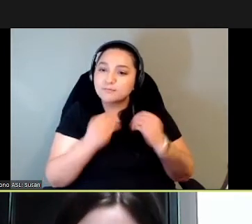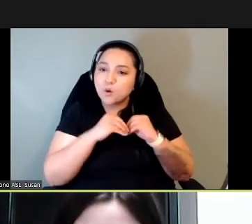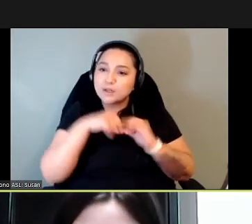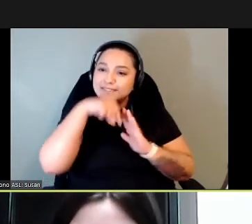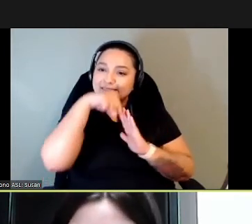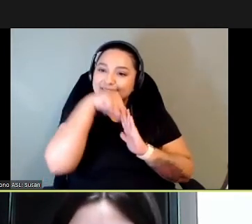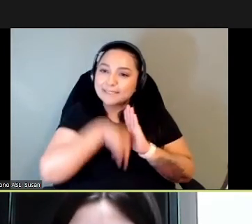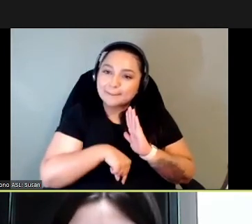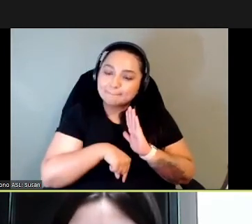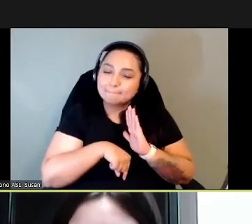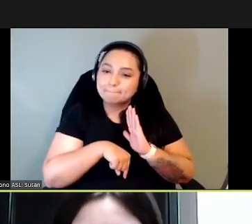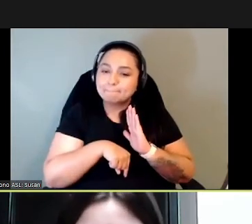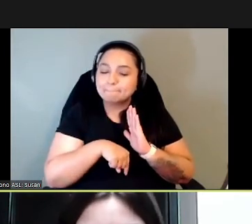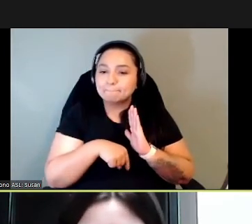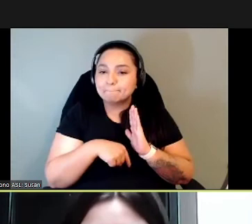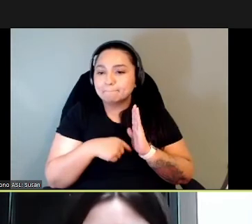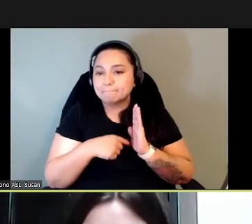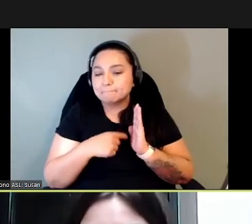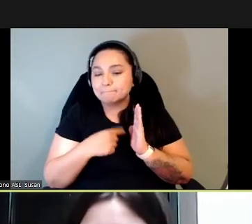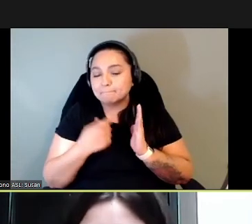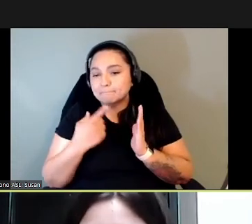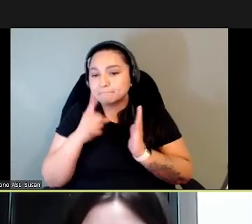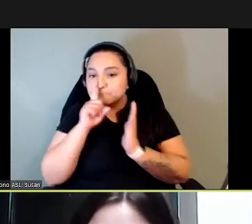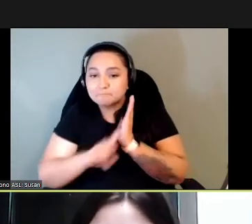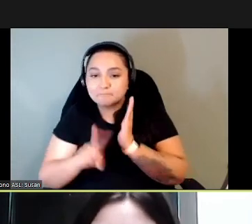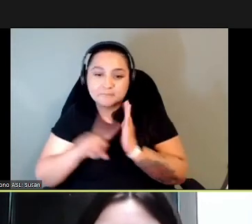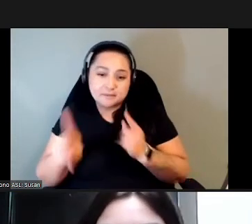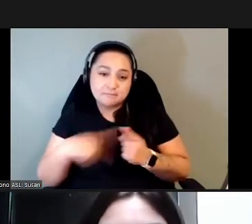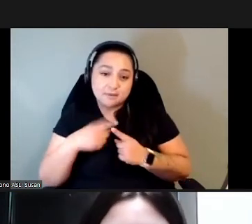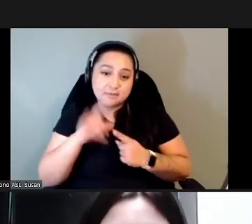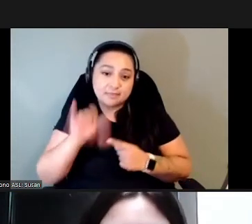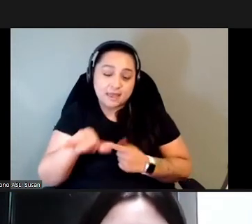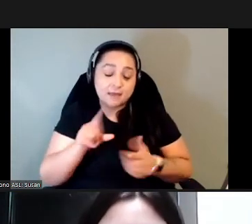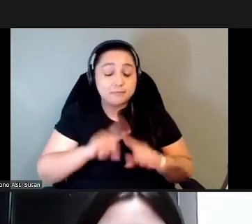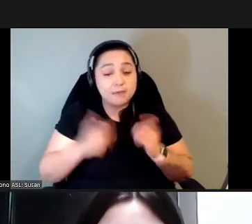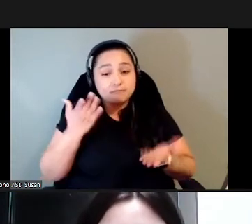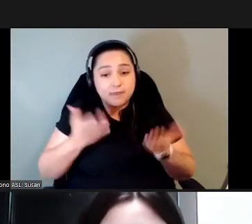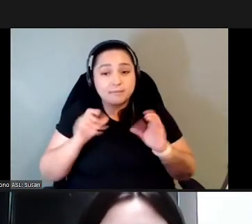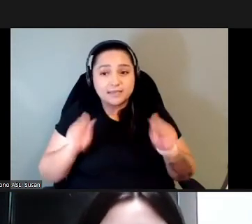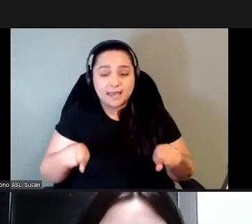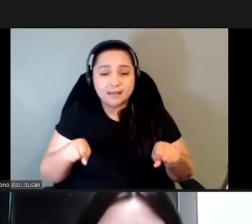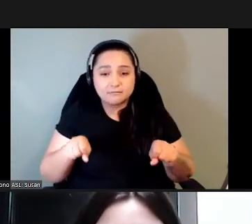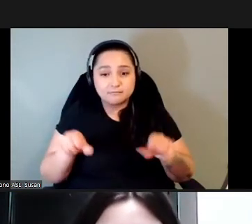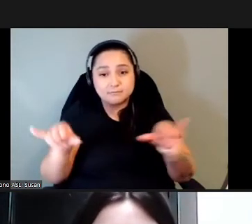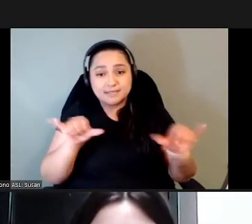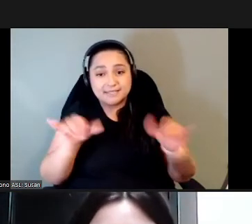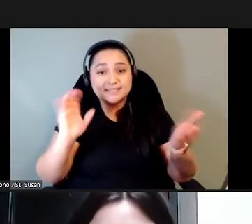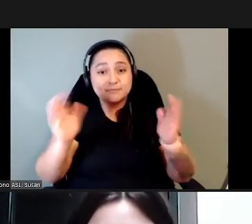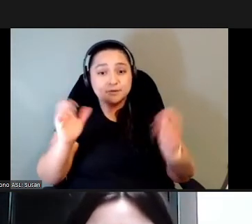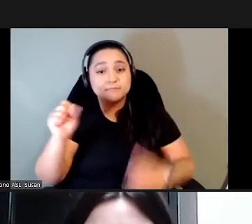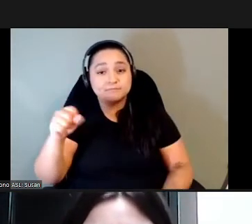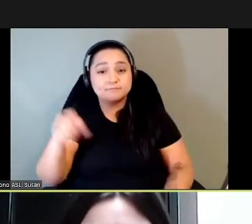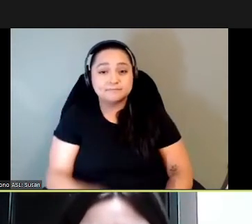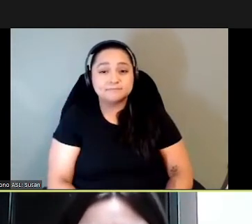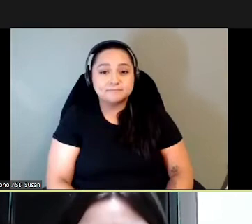a deeper research on that. But I think that they can be similarities. Yes.